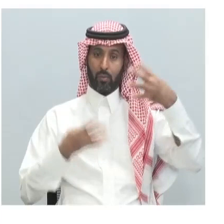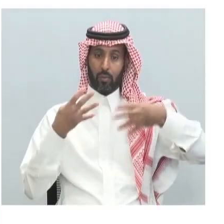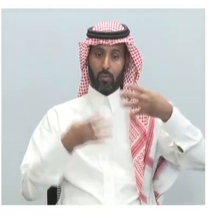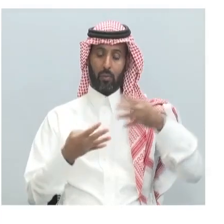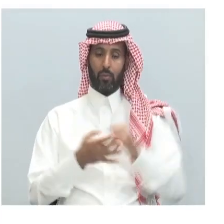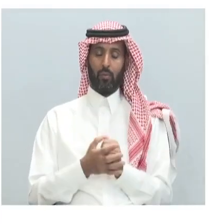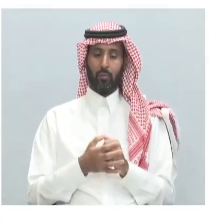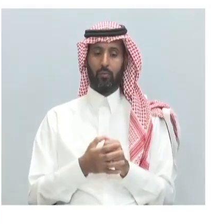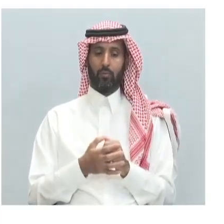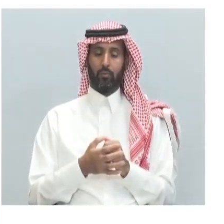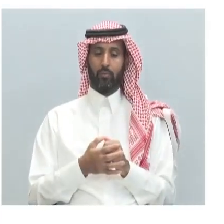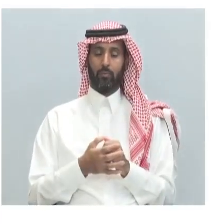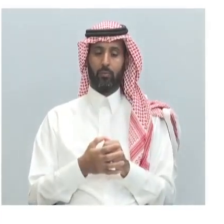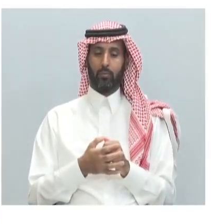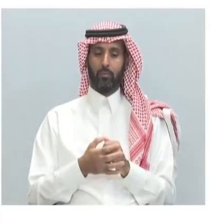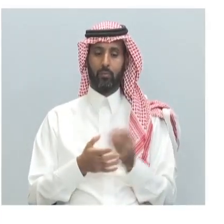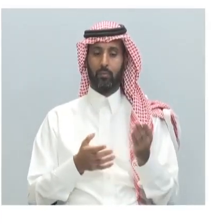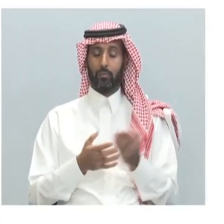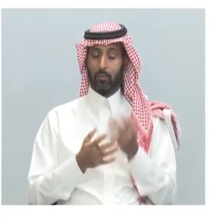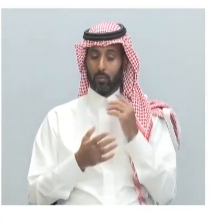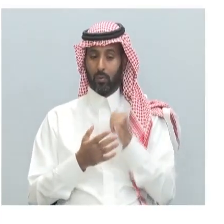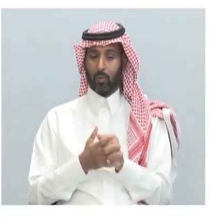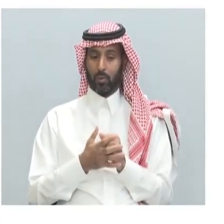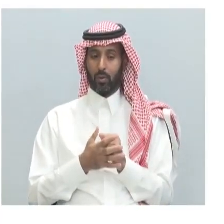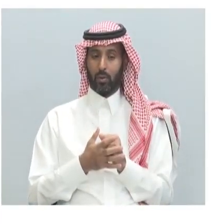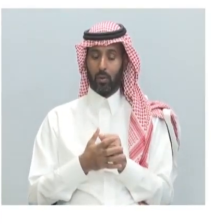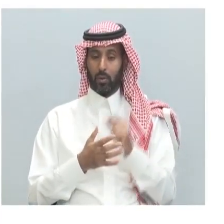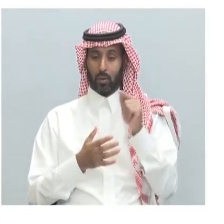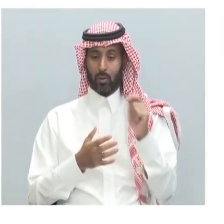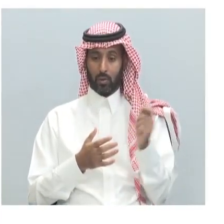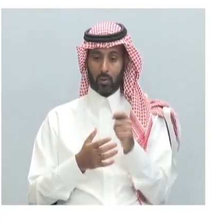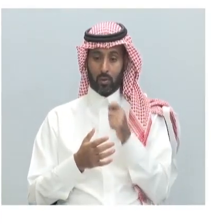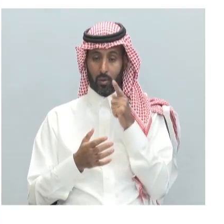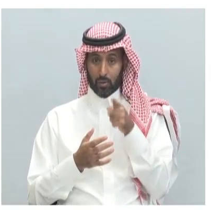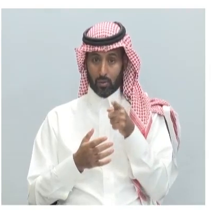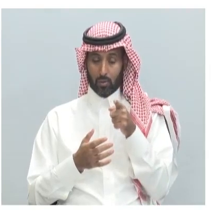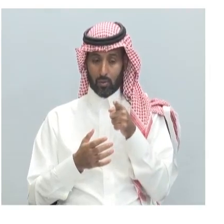will take the pen and